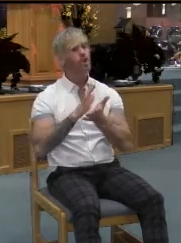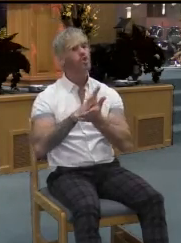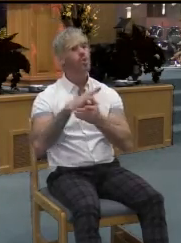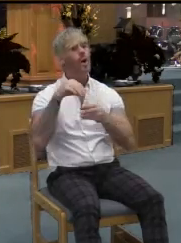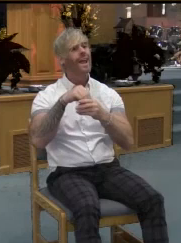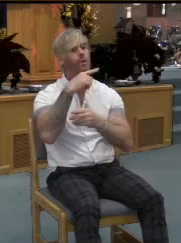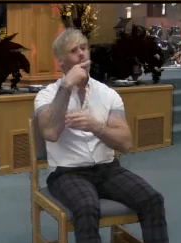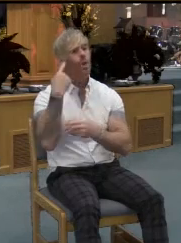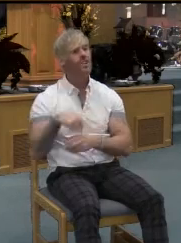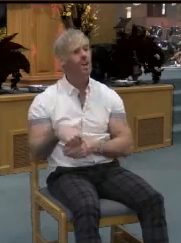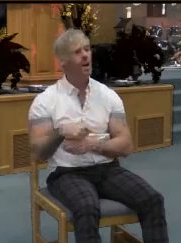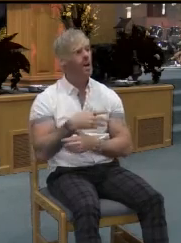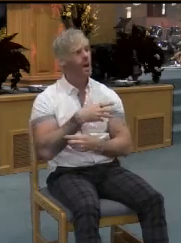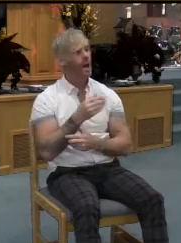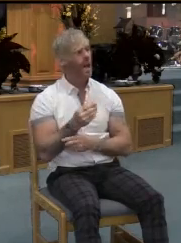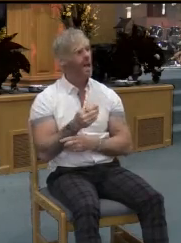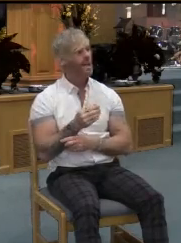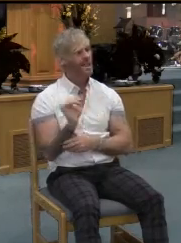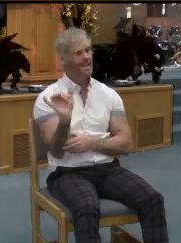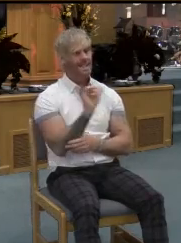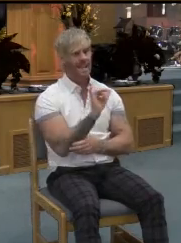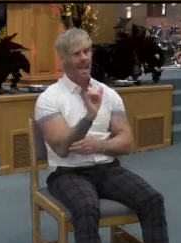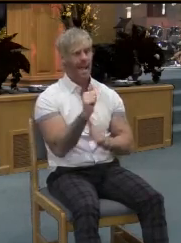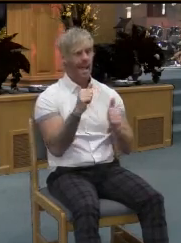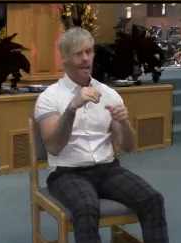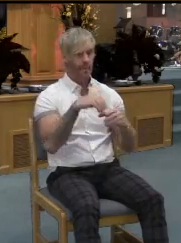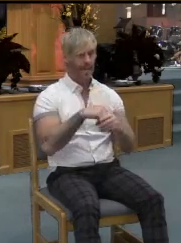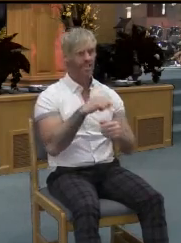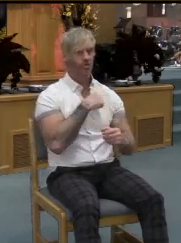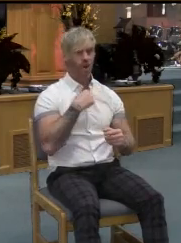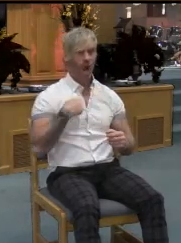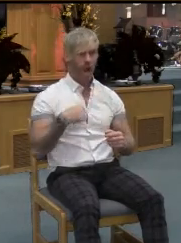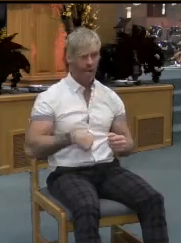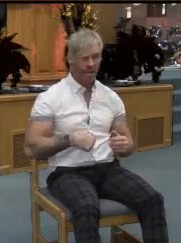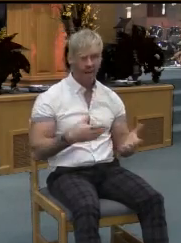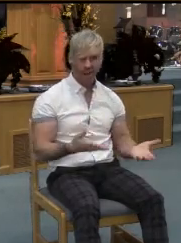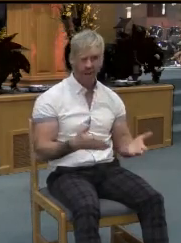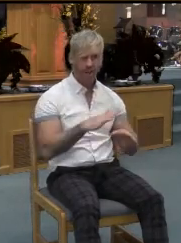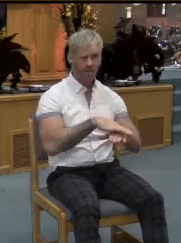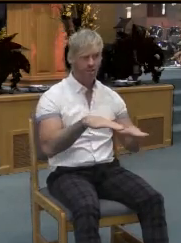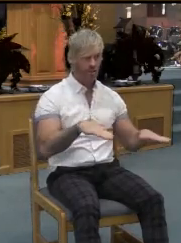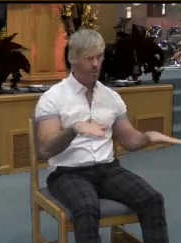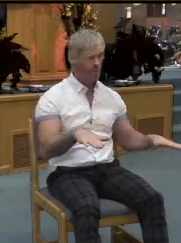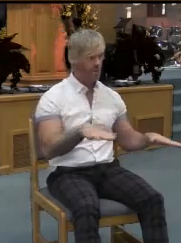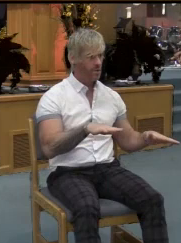And that's what they're taught in China. And